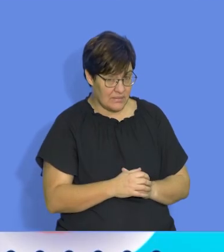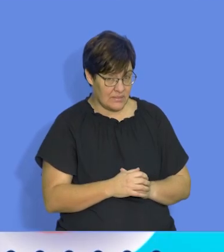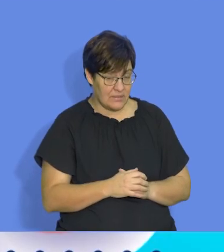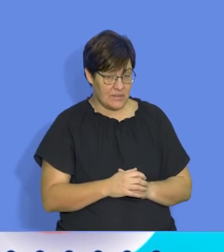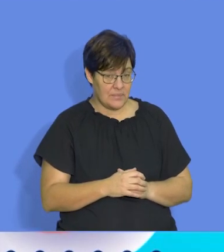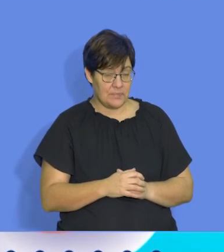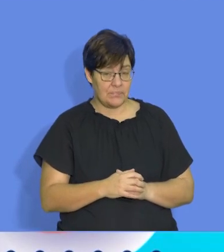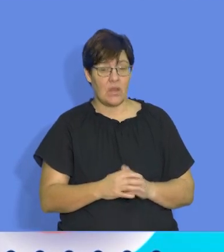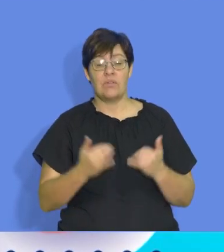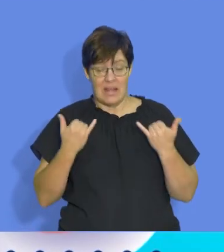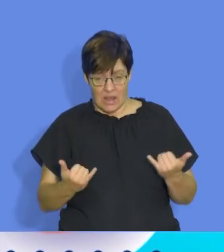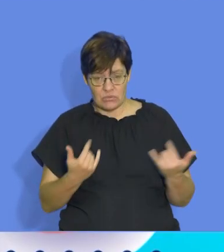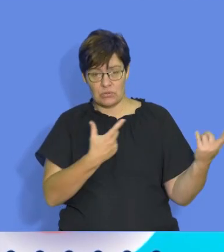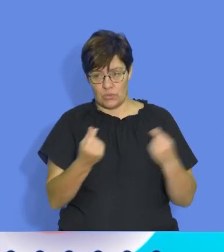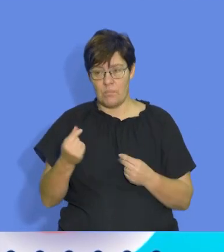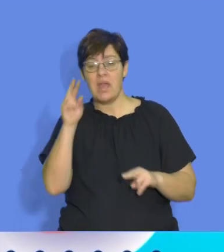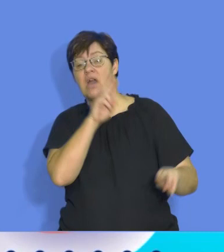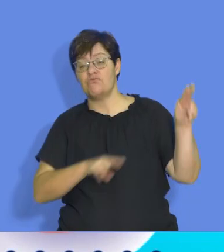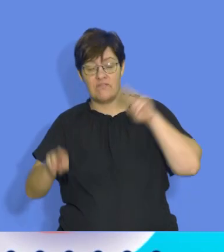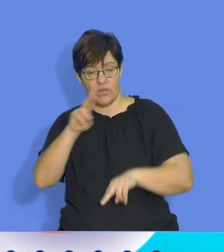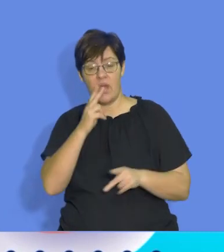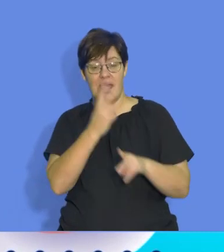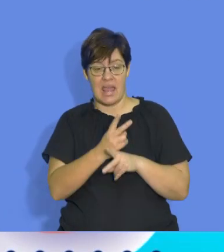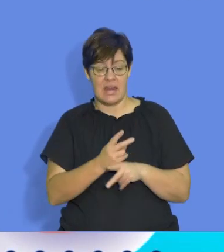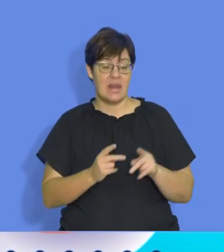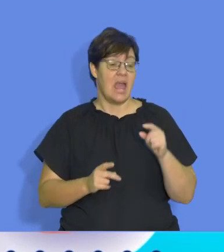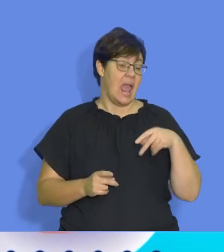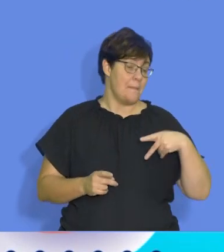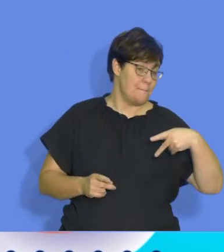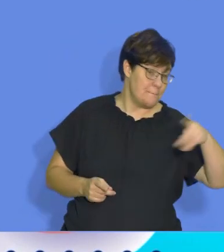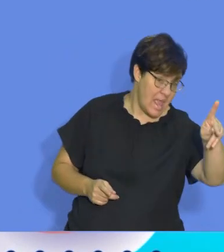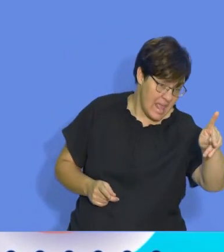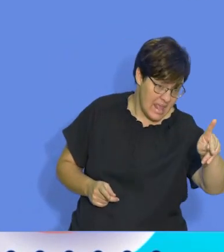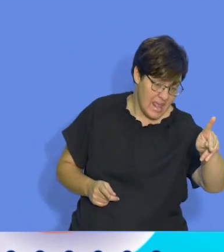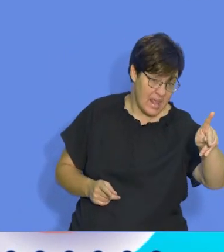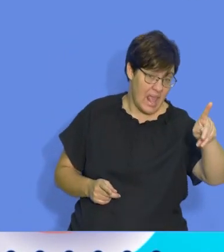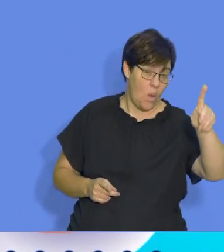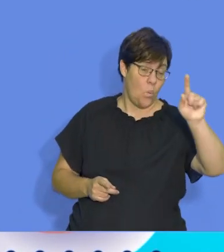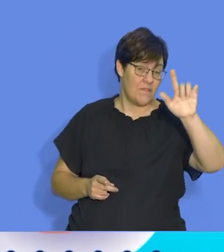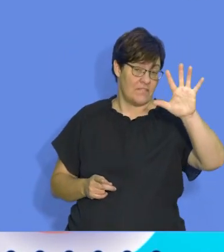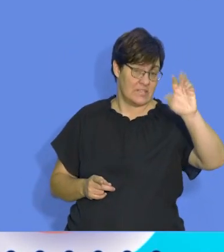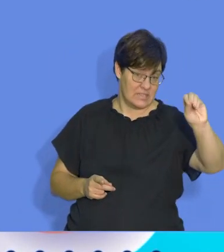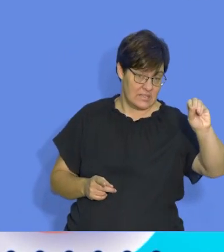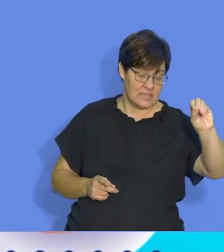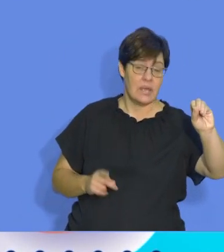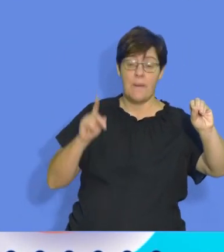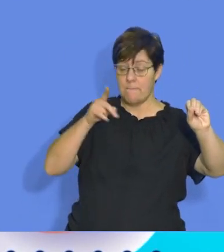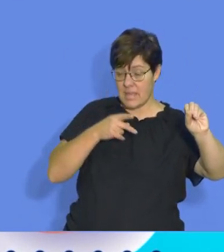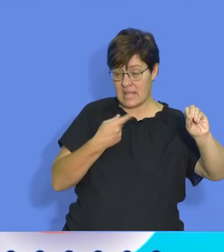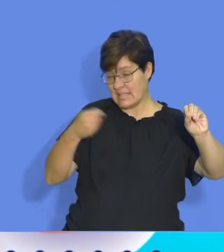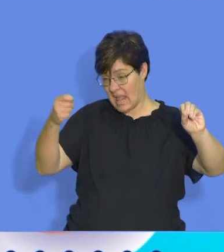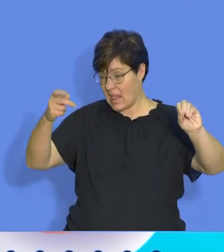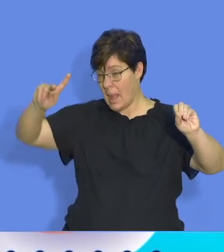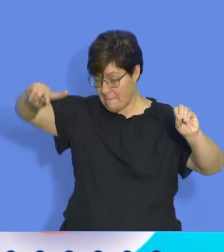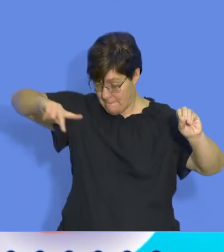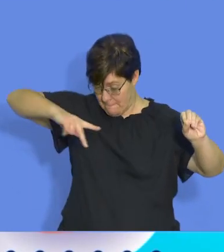current lesson that we are doing, I'm revising the input and the output so that you have a clear understanding of input and output.